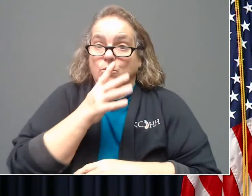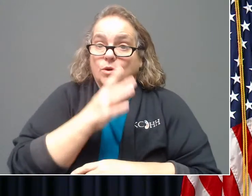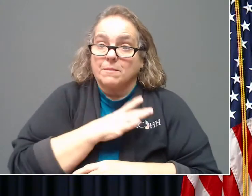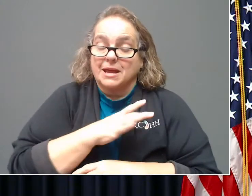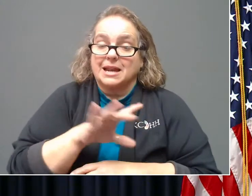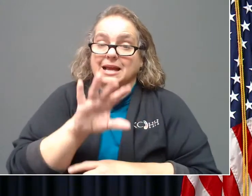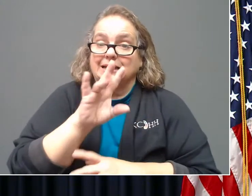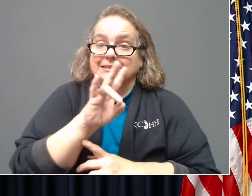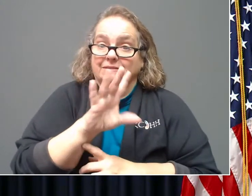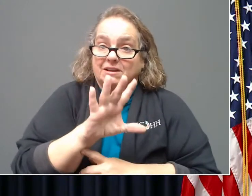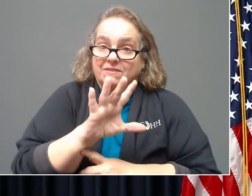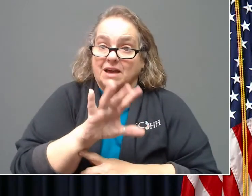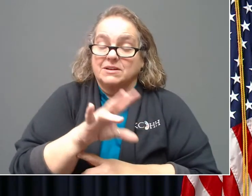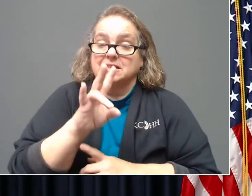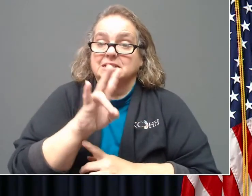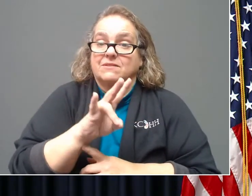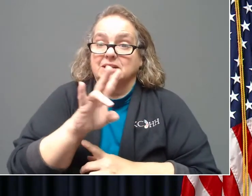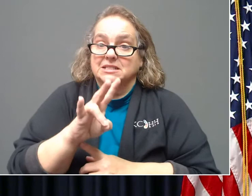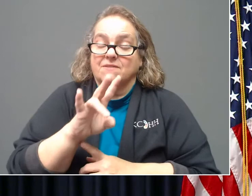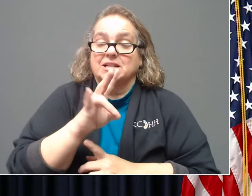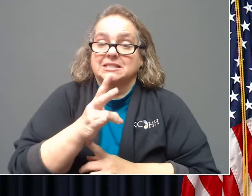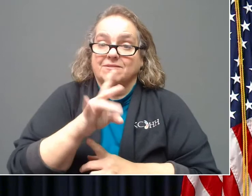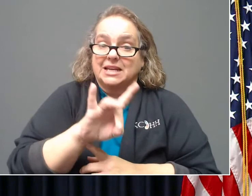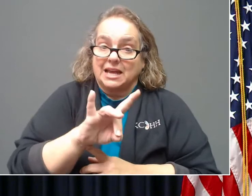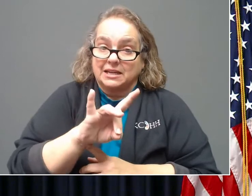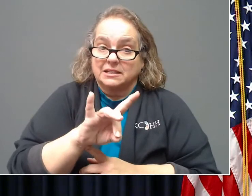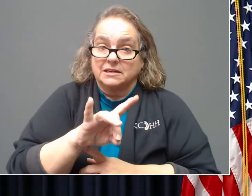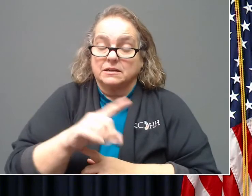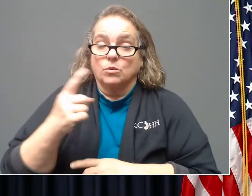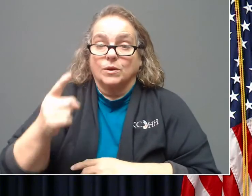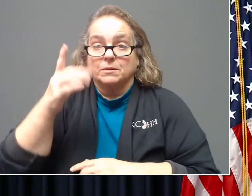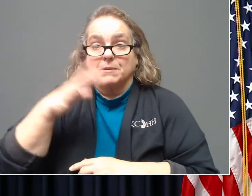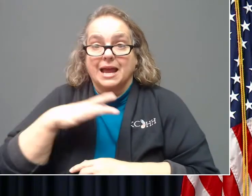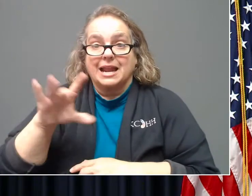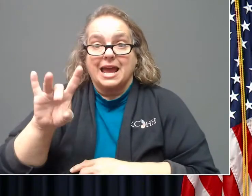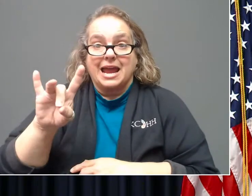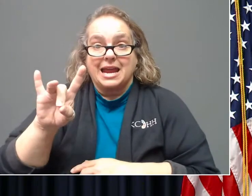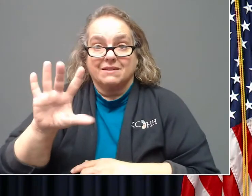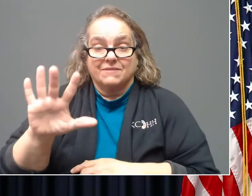75, 77, and 78, and an 85-year-old man.